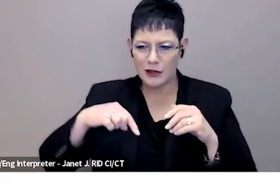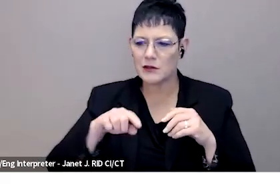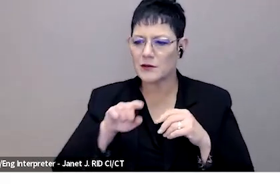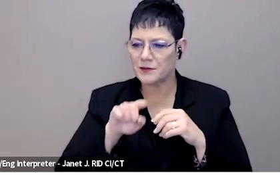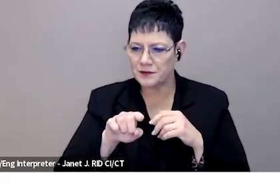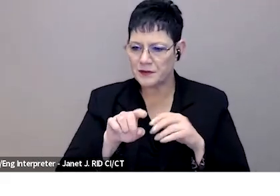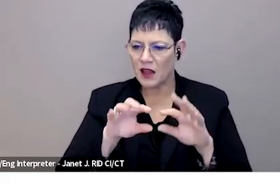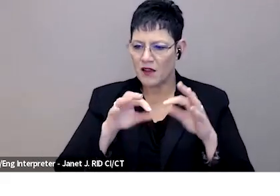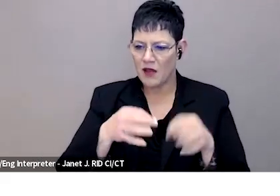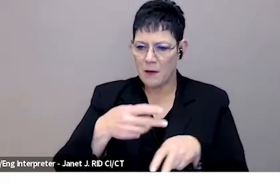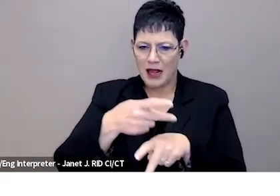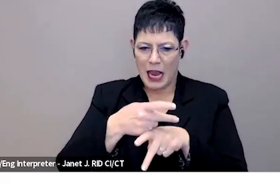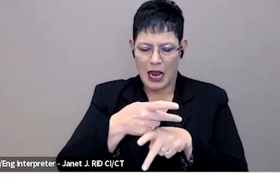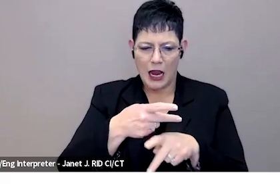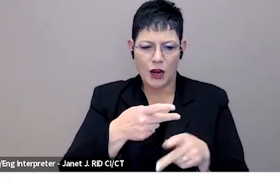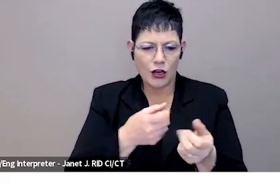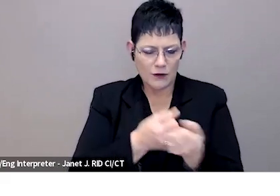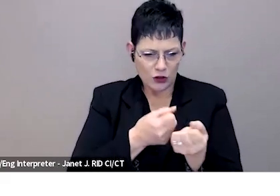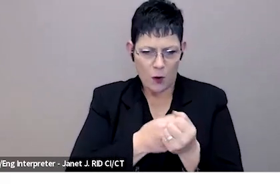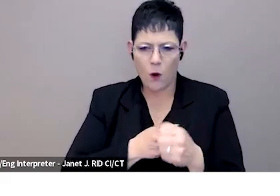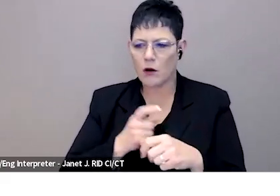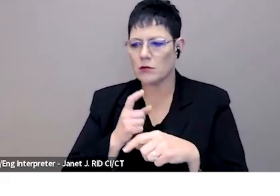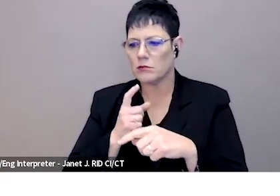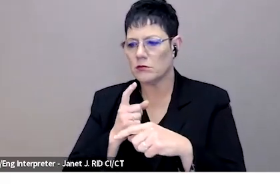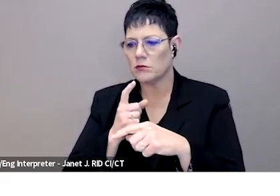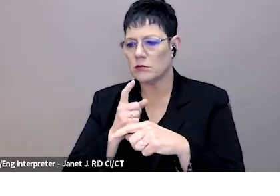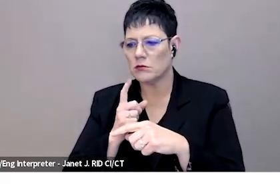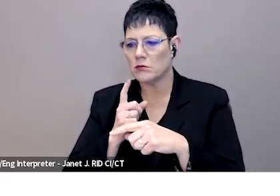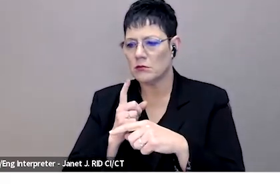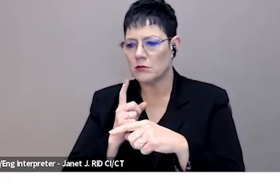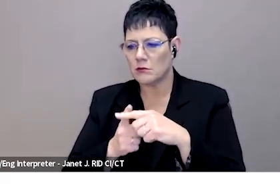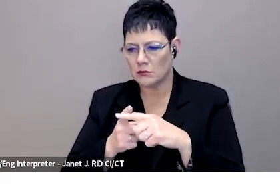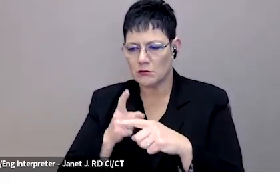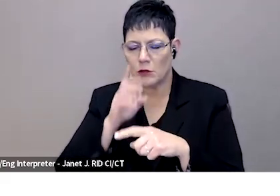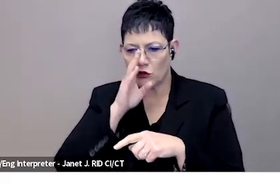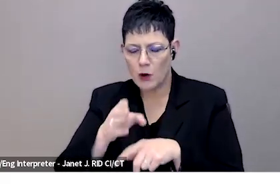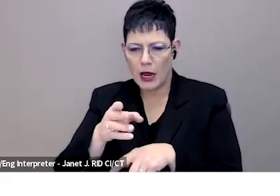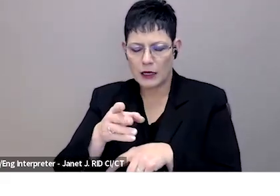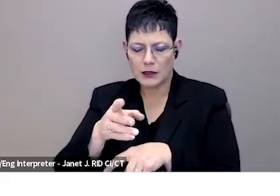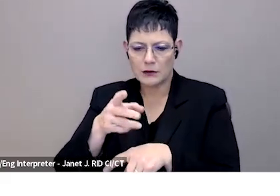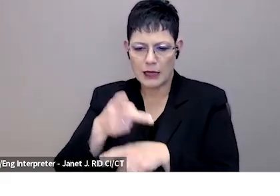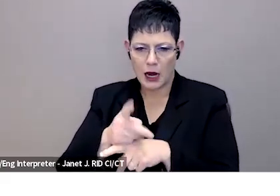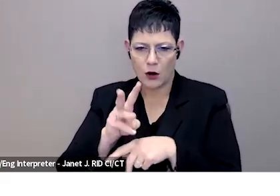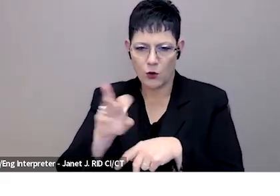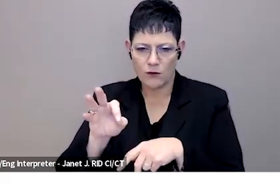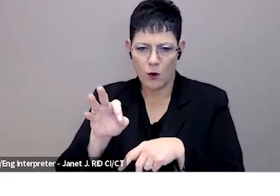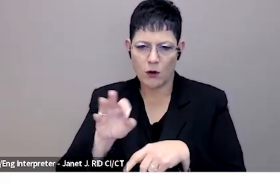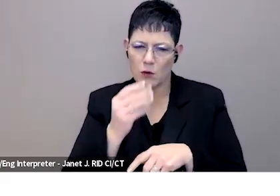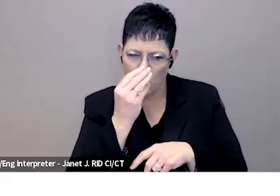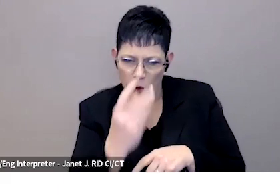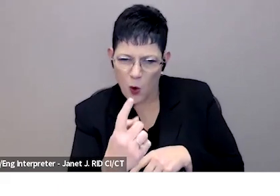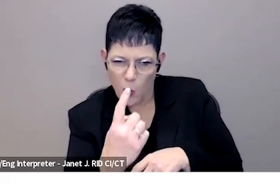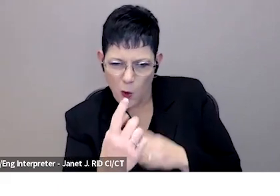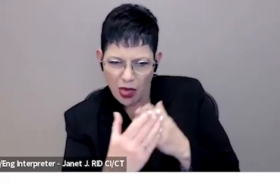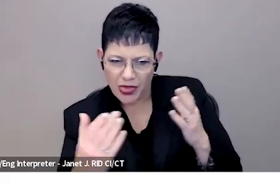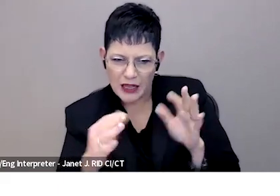Care Workforce. And Carol, before I turn it over to you, again, if I can reiterate a very important housekeeping note, that